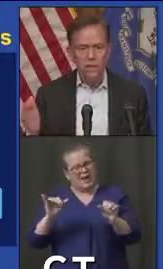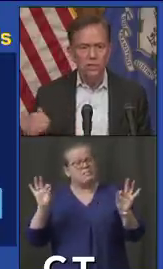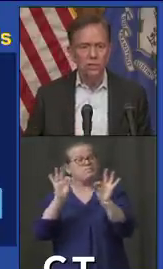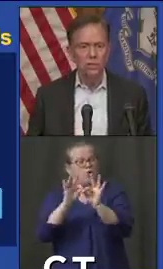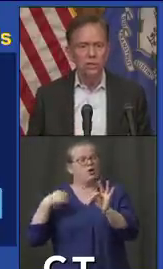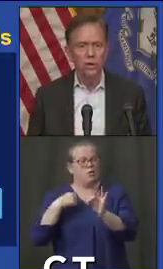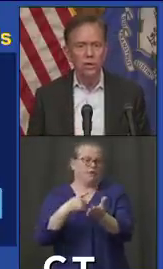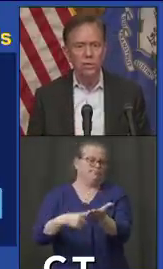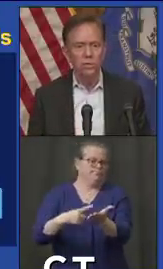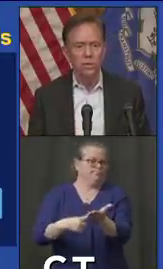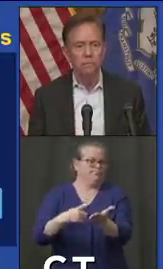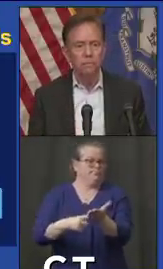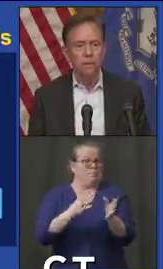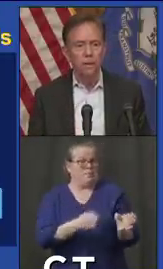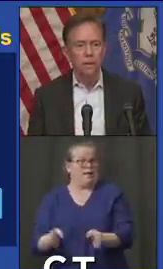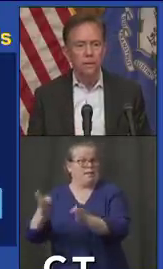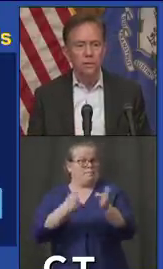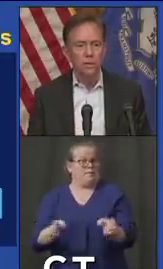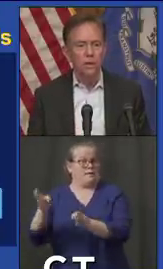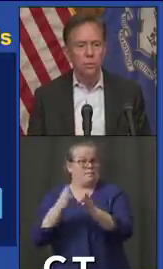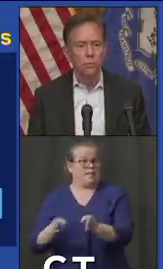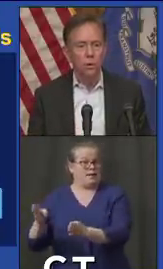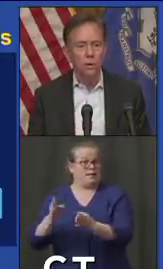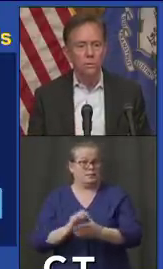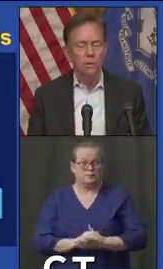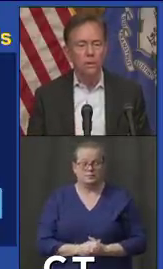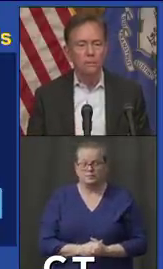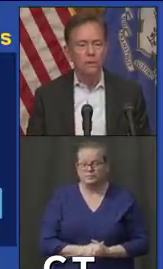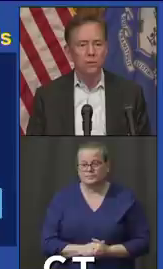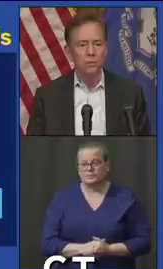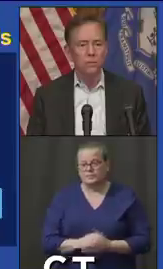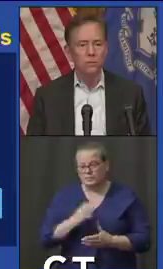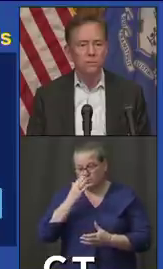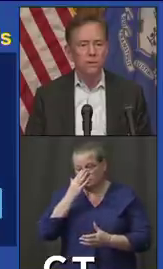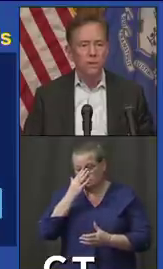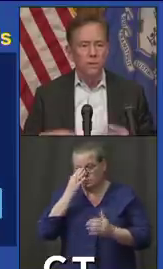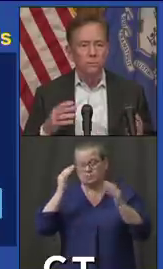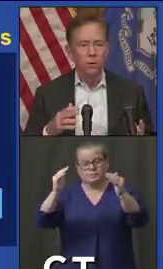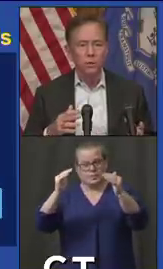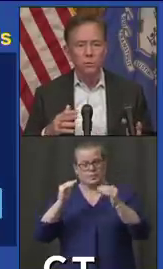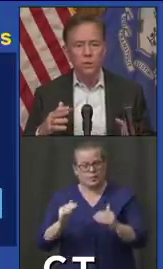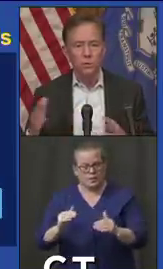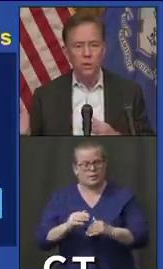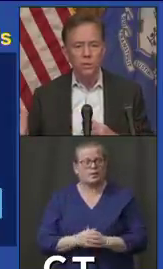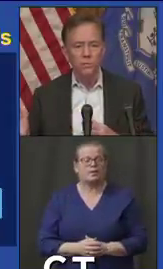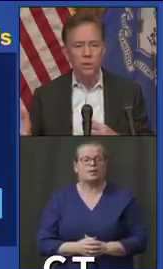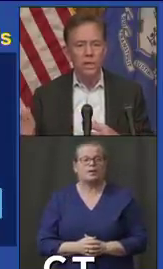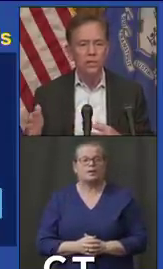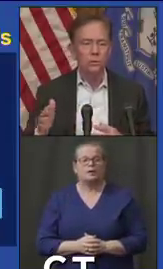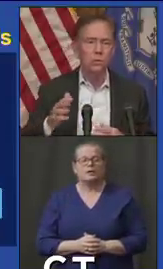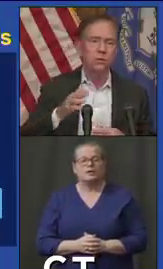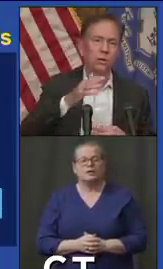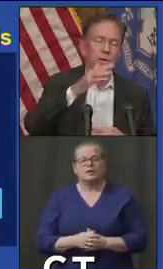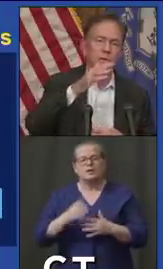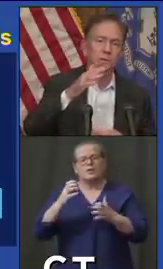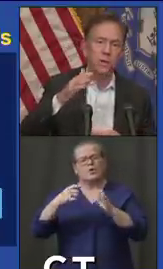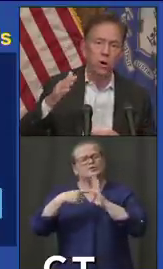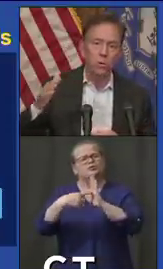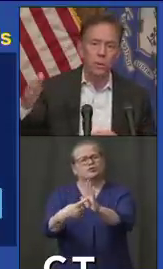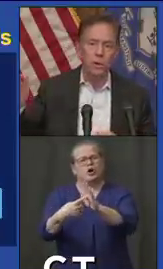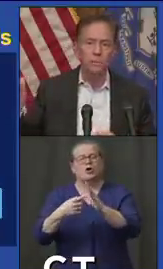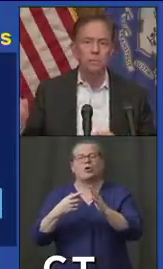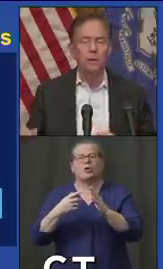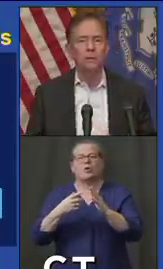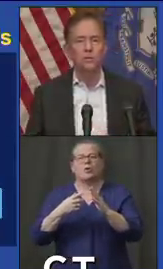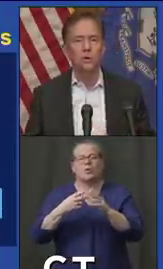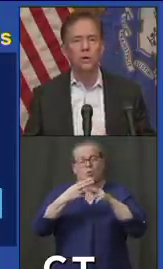This next chart is just a little broader in terms of most restrictive to least restrictive as we